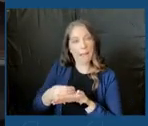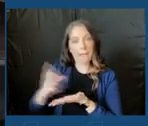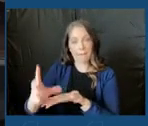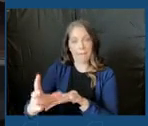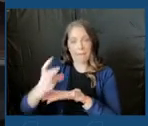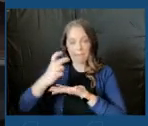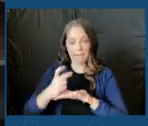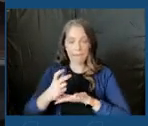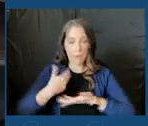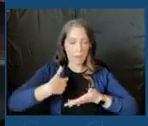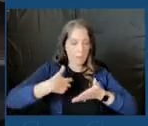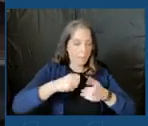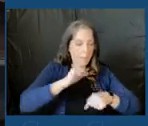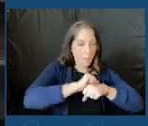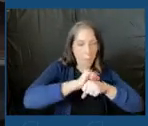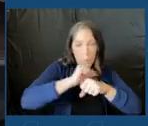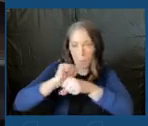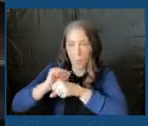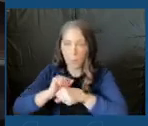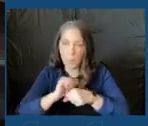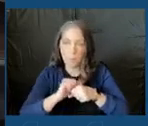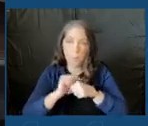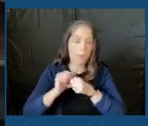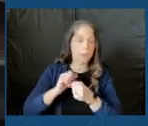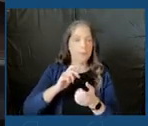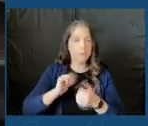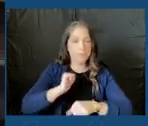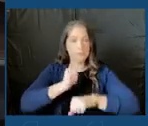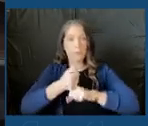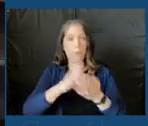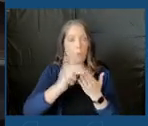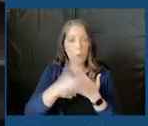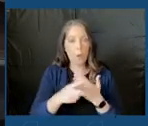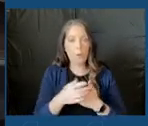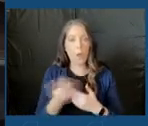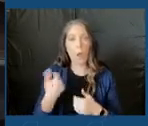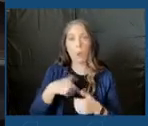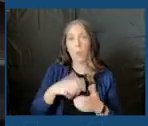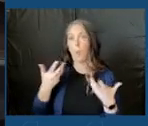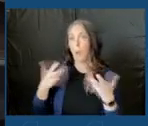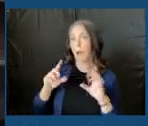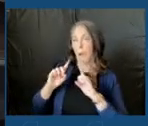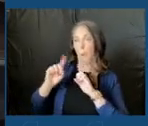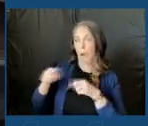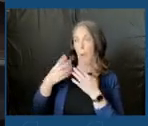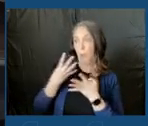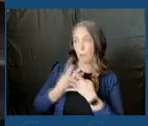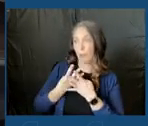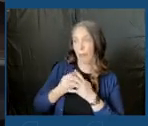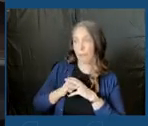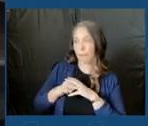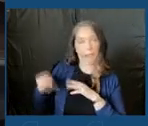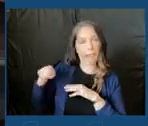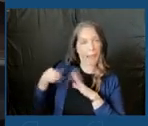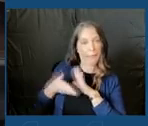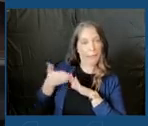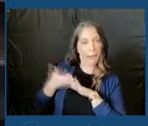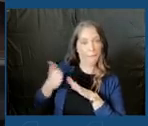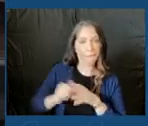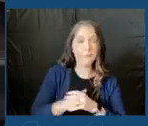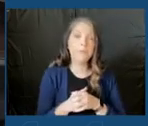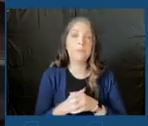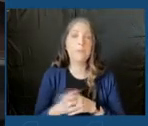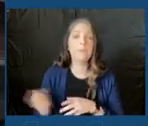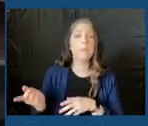of the program, because we don't want to go to jail. They are the gold standard of